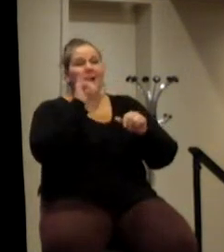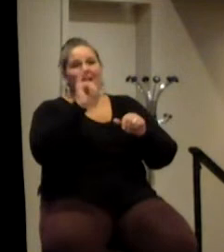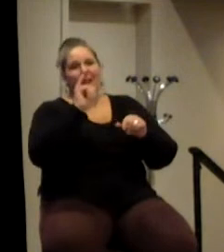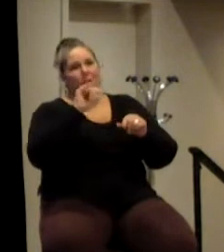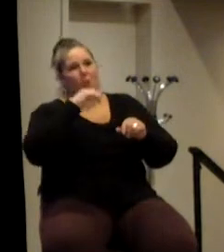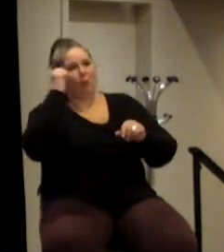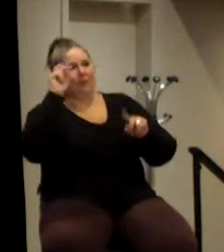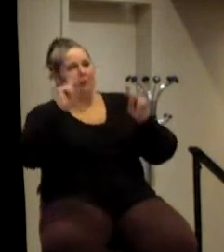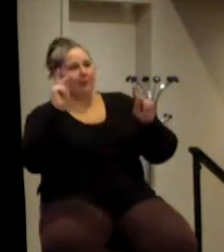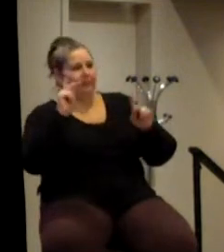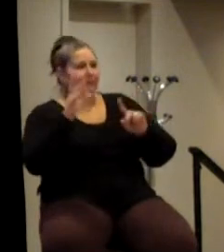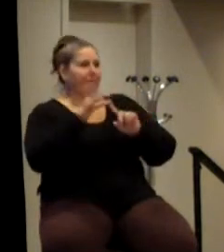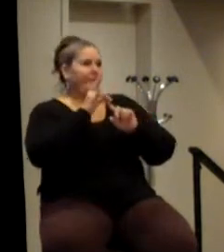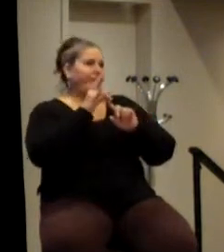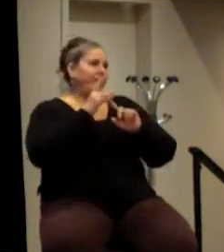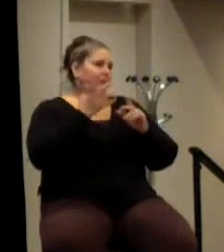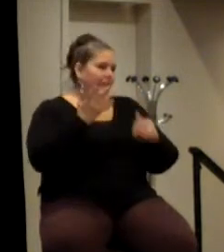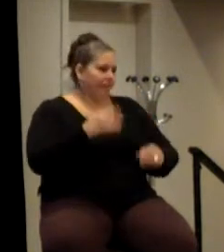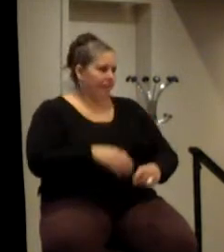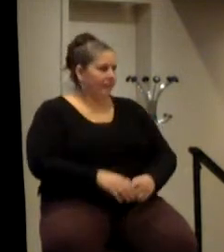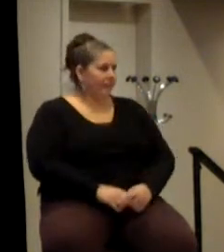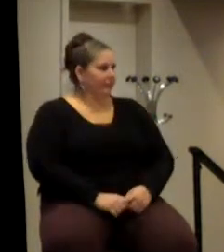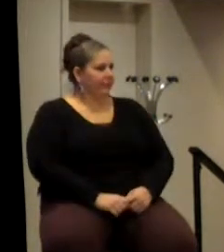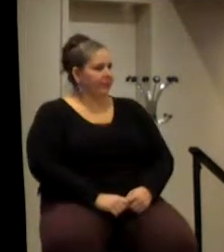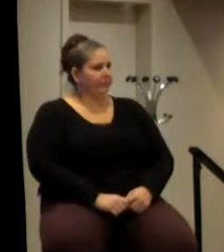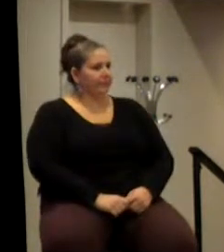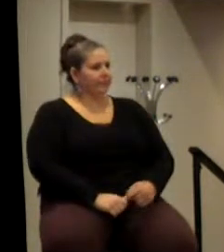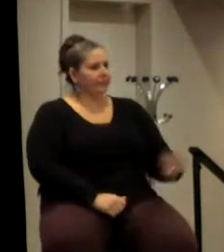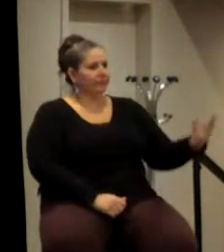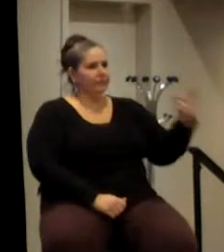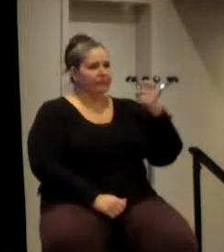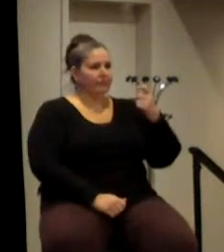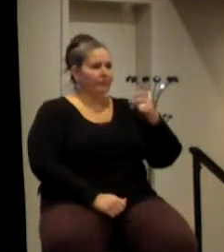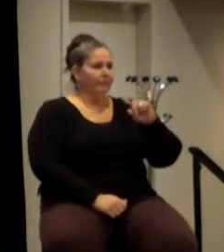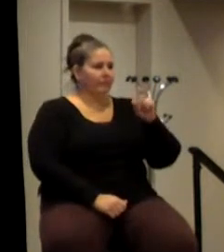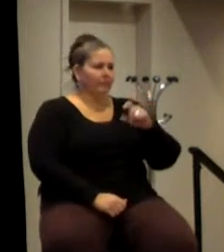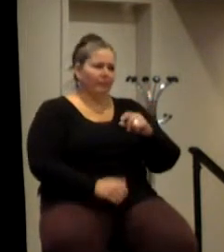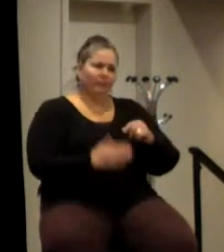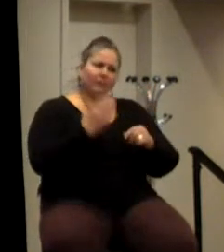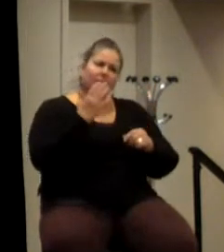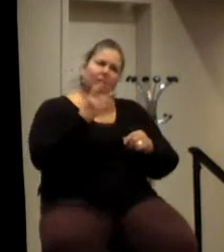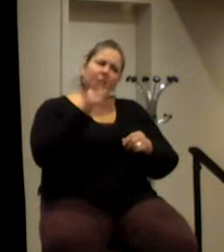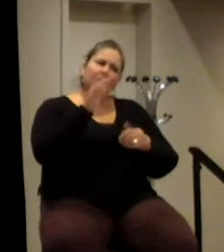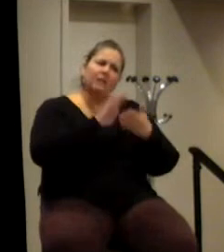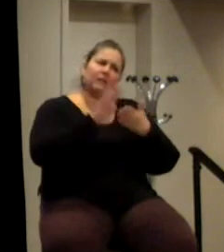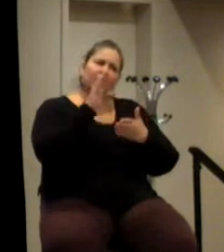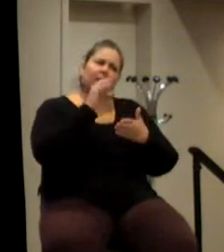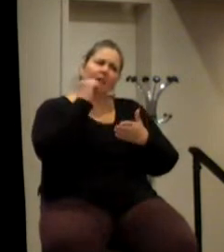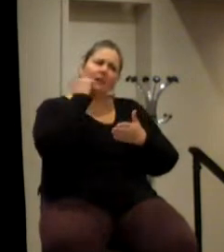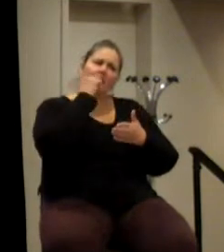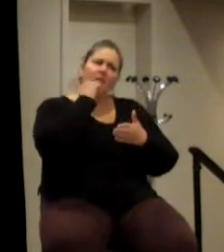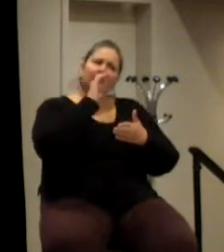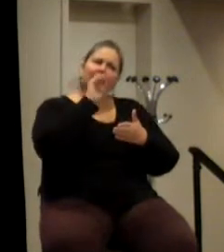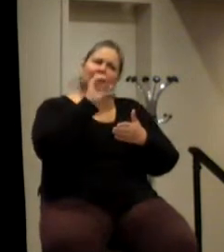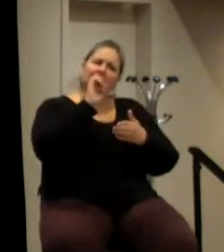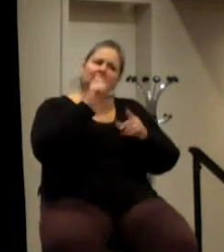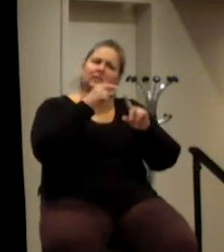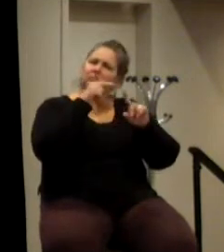just kind of jumping off that, do you know how many of the county's daily COVID cases come from Syracuse University? Yeah, I think the website updates